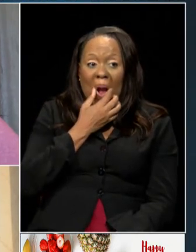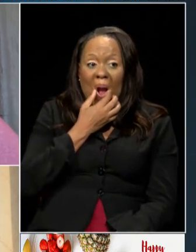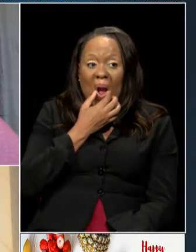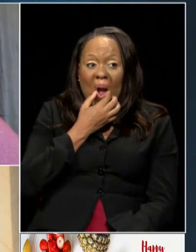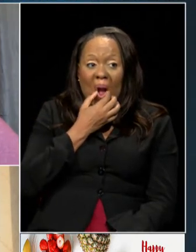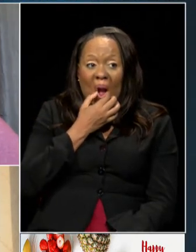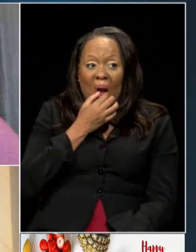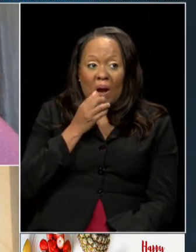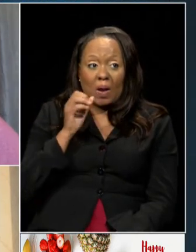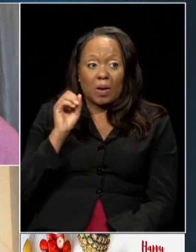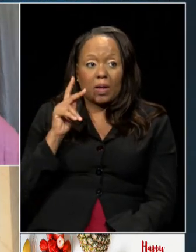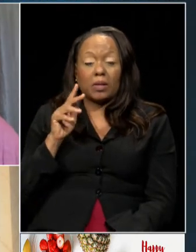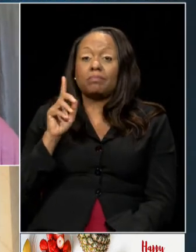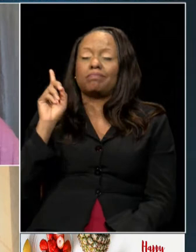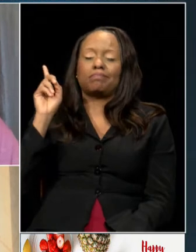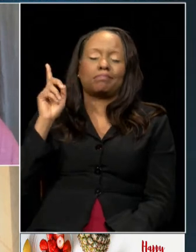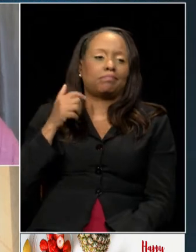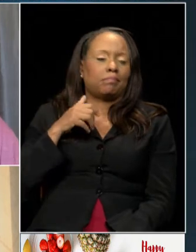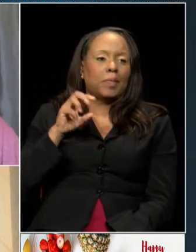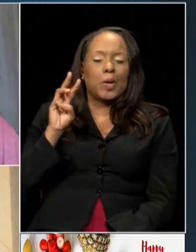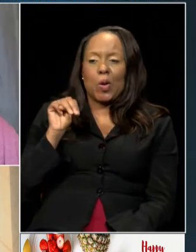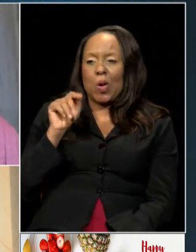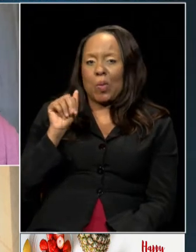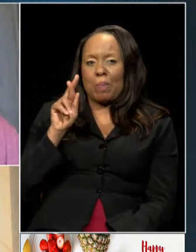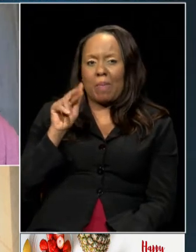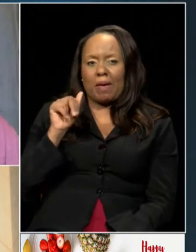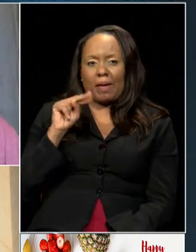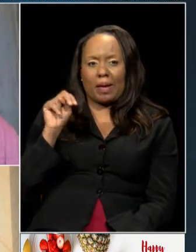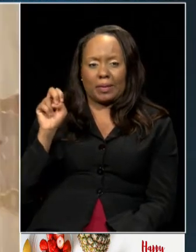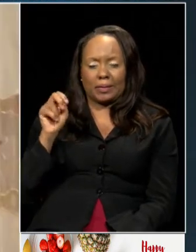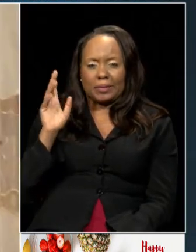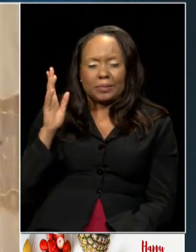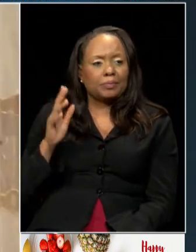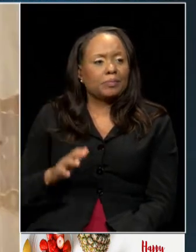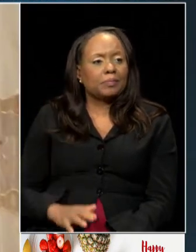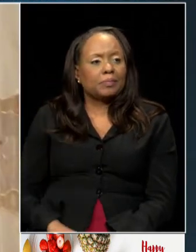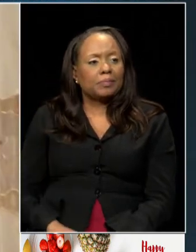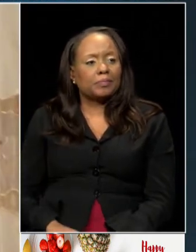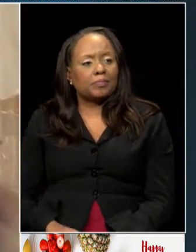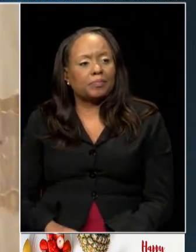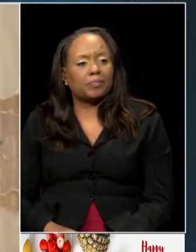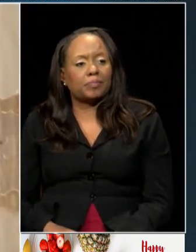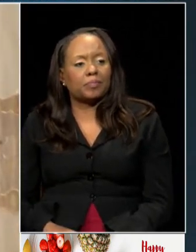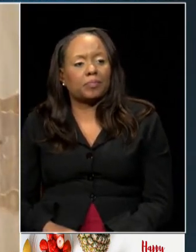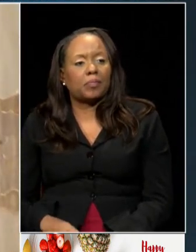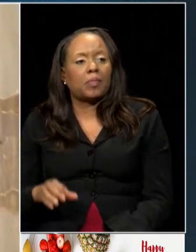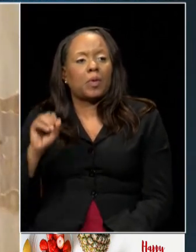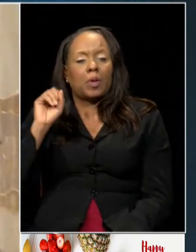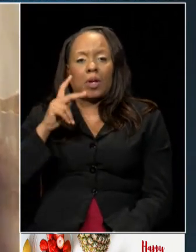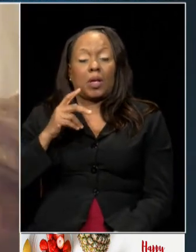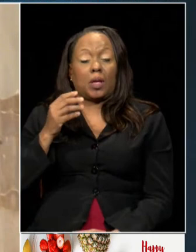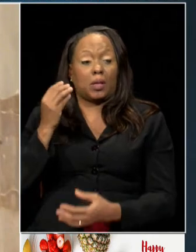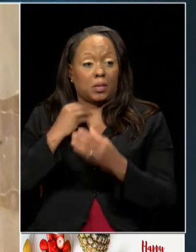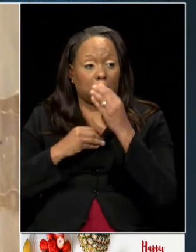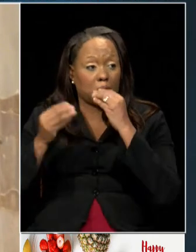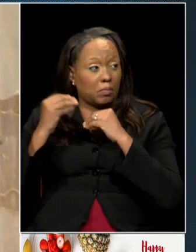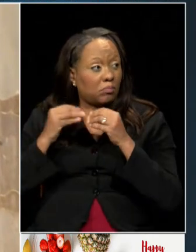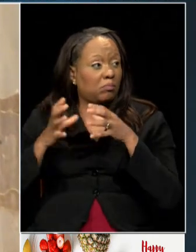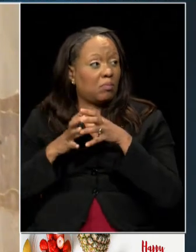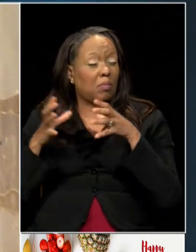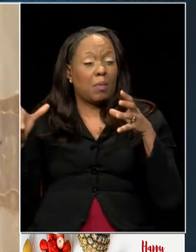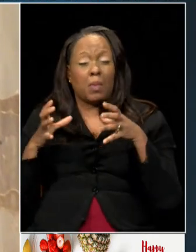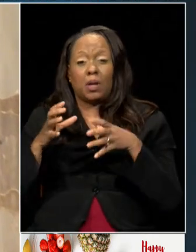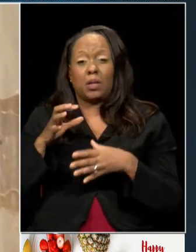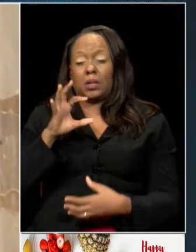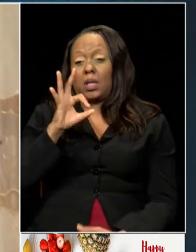Marianne, you start. Okay, Marianne, go ahead. Right. So the cholesterol, you know, starting with diet, we have to look at the amount of fiber that we